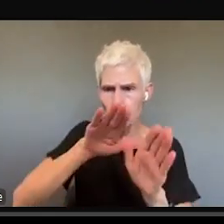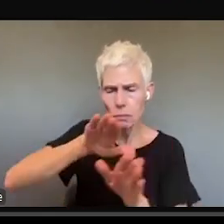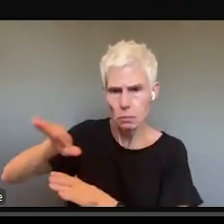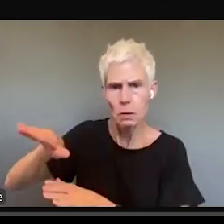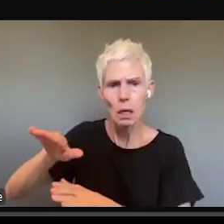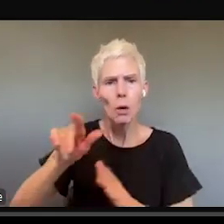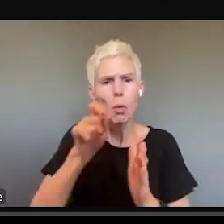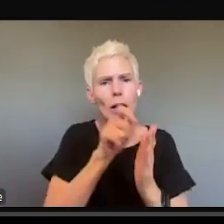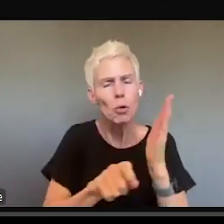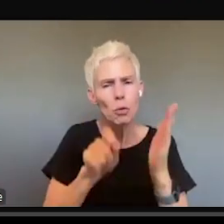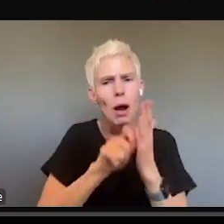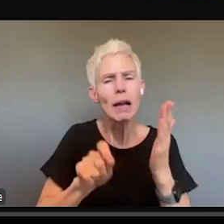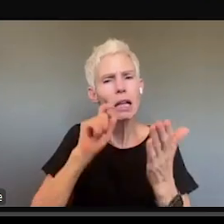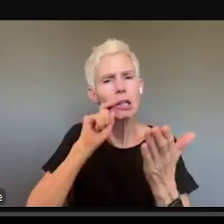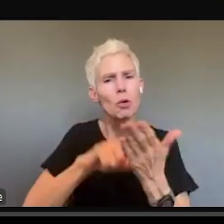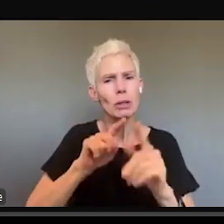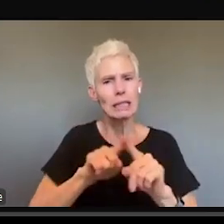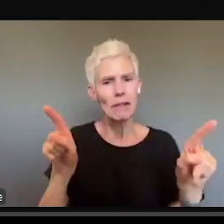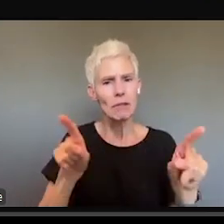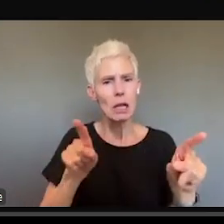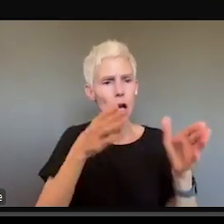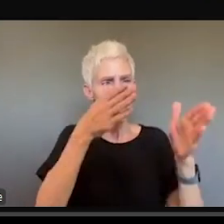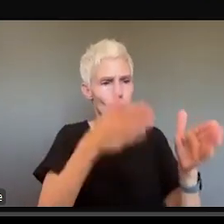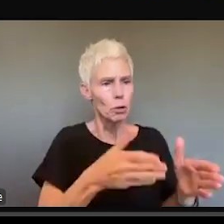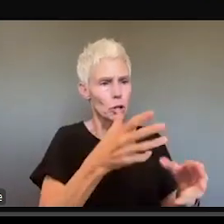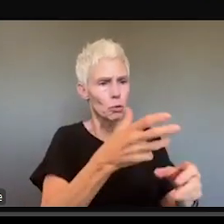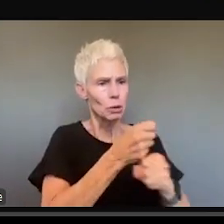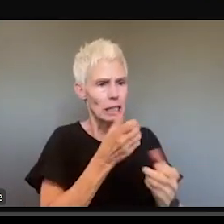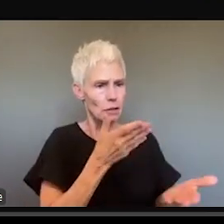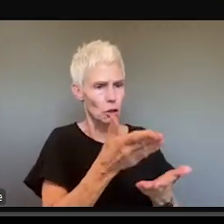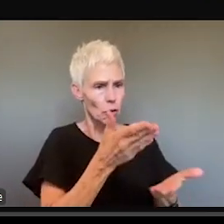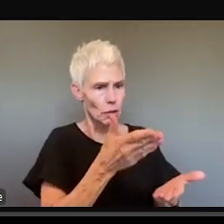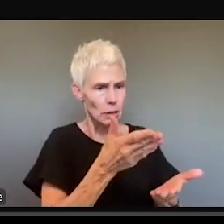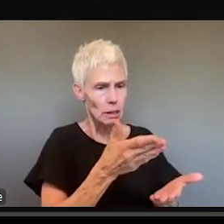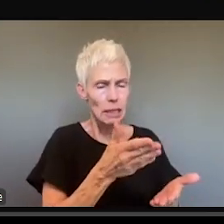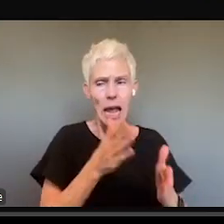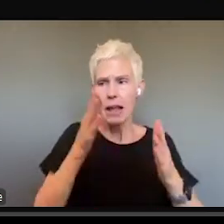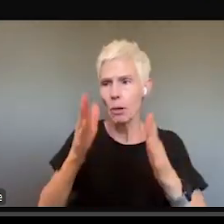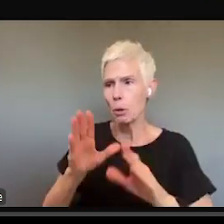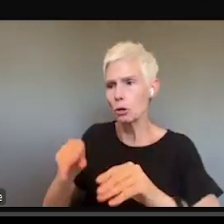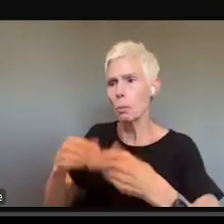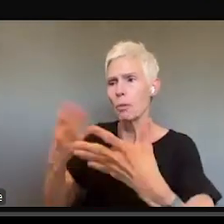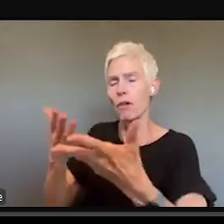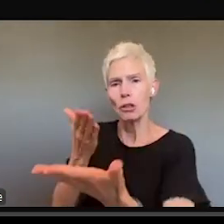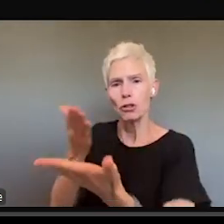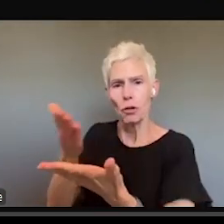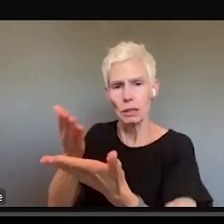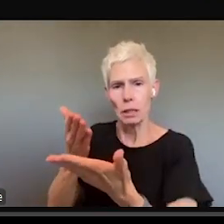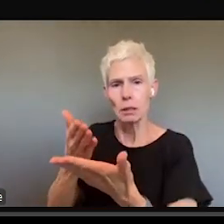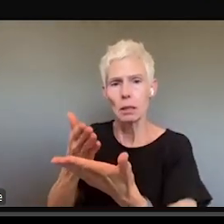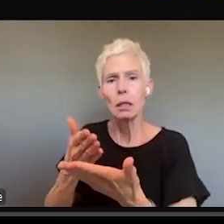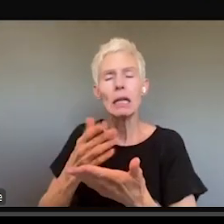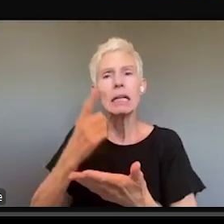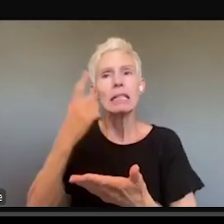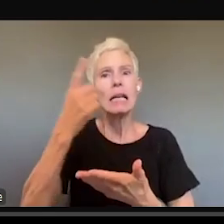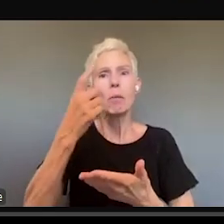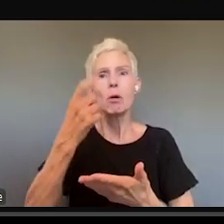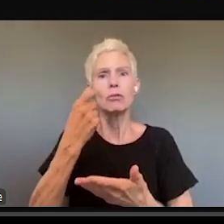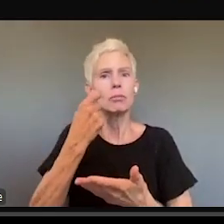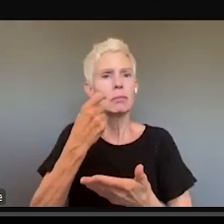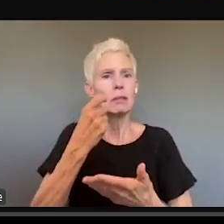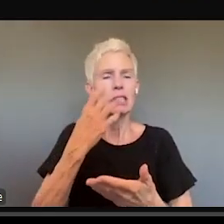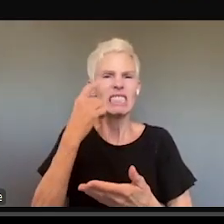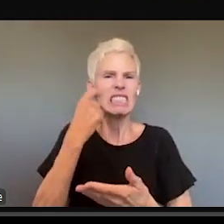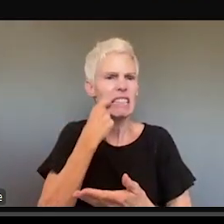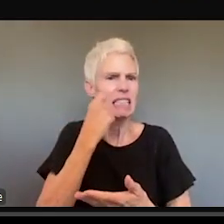can distinguish between the person receiving services and the person delivering services. So for someone coming out of crisis, the biggest